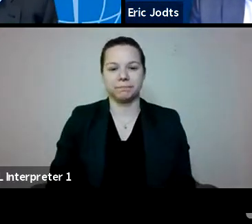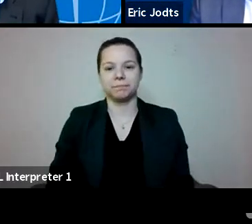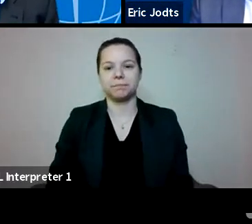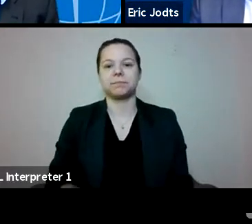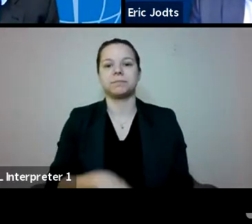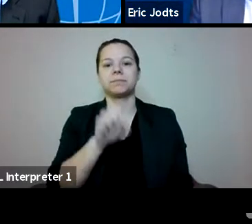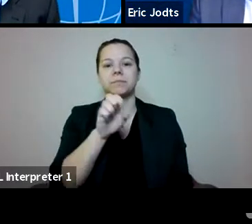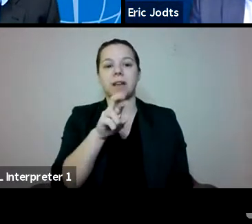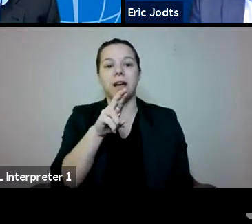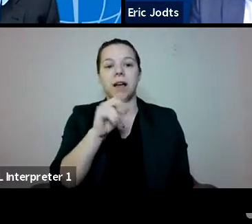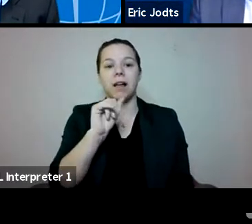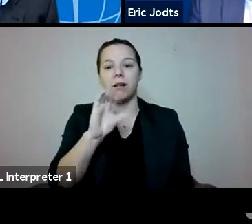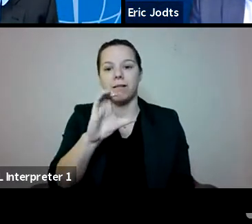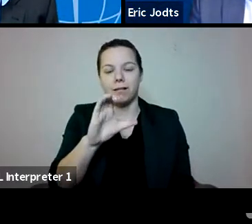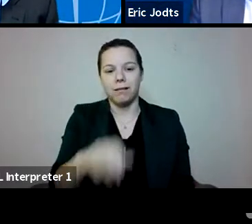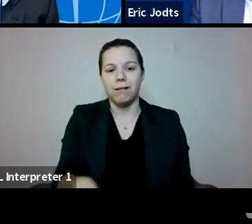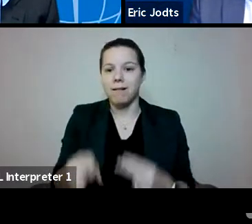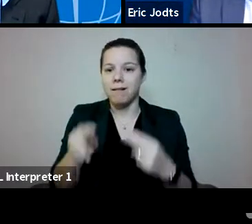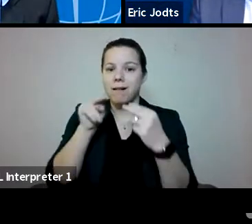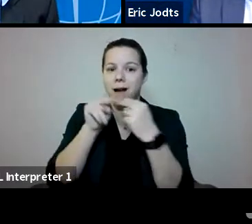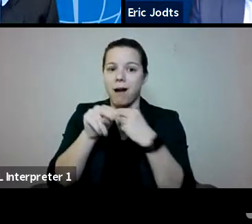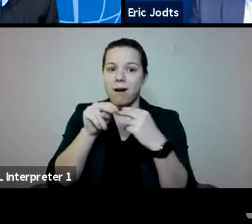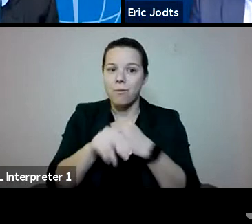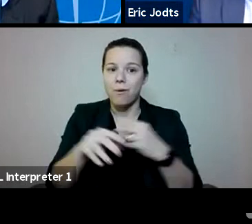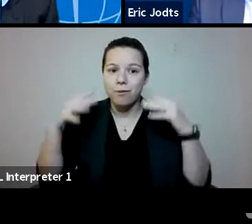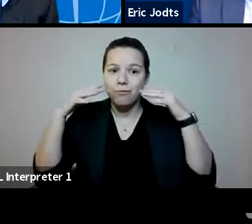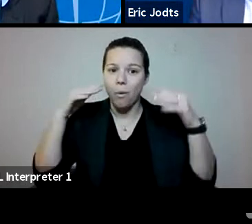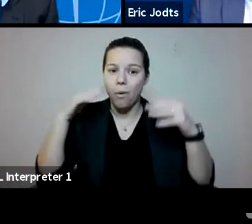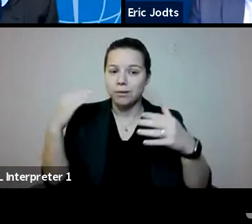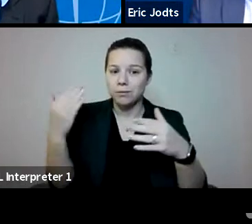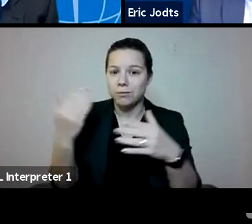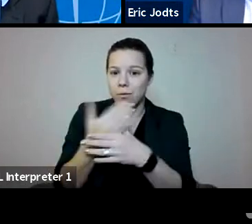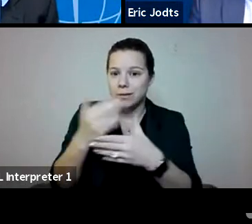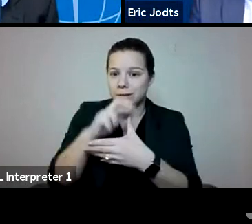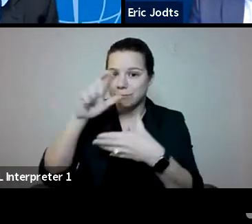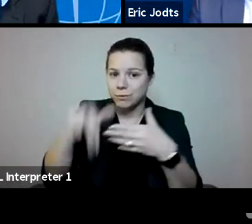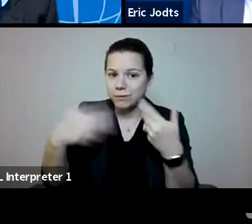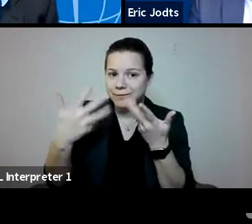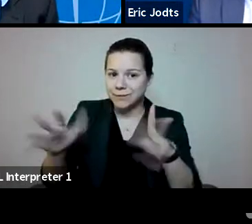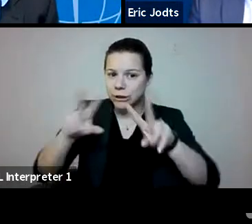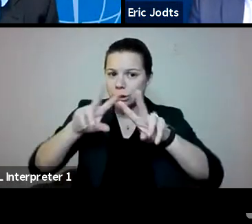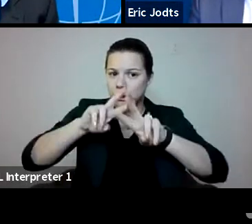Eric, have the highway noise annoyance findings been analyzed?